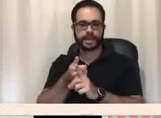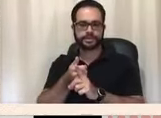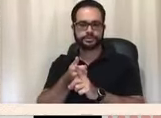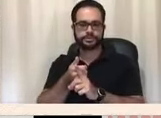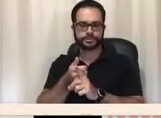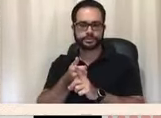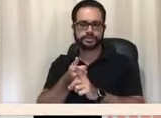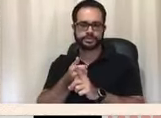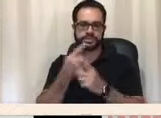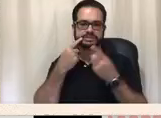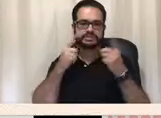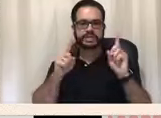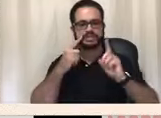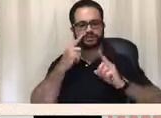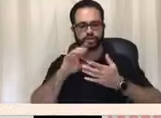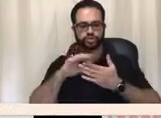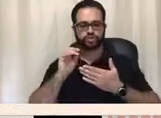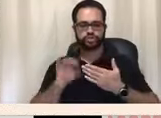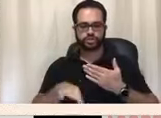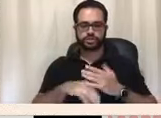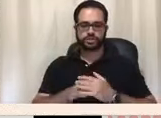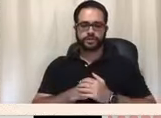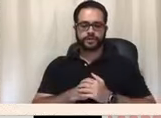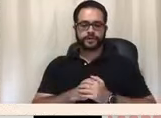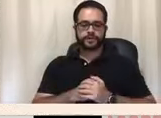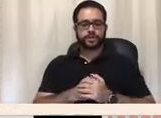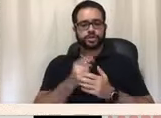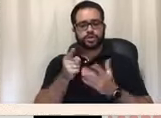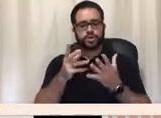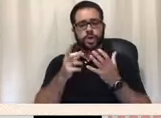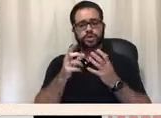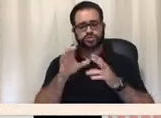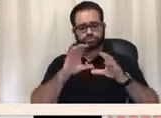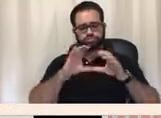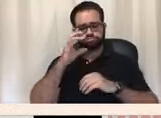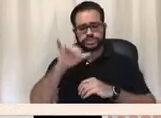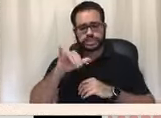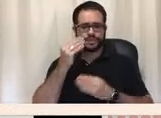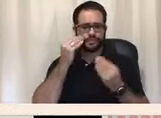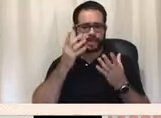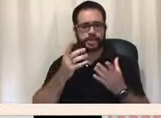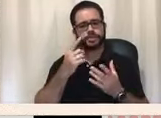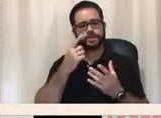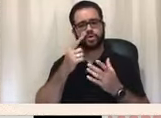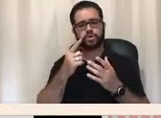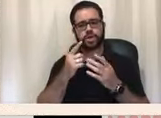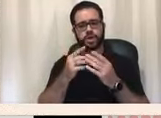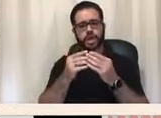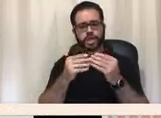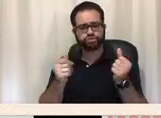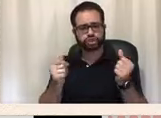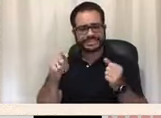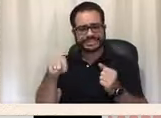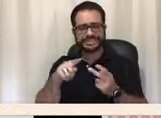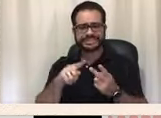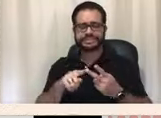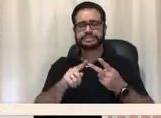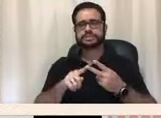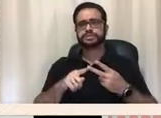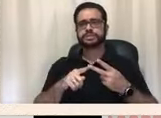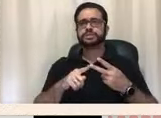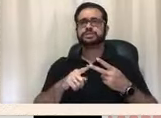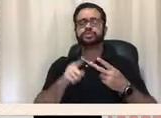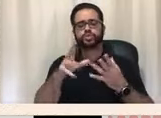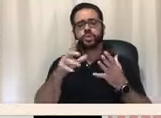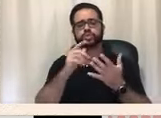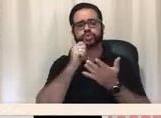of students. So you want to look at that data to address needs. You want to help shape